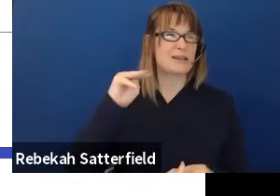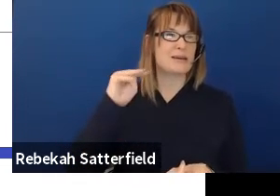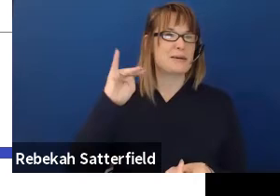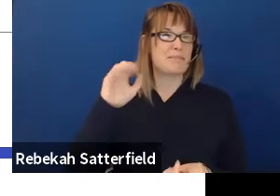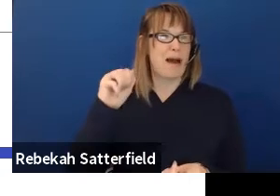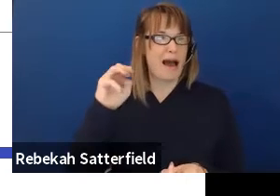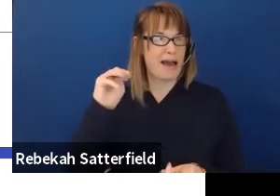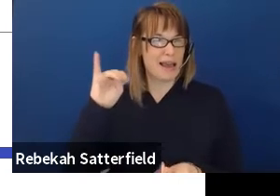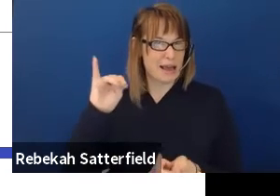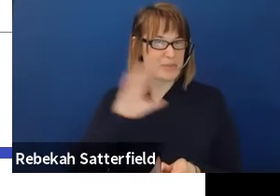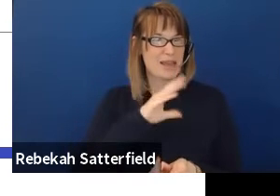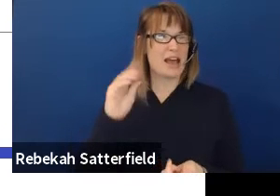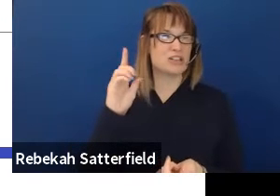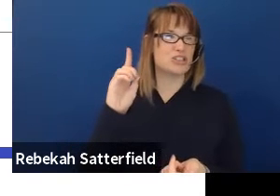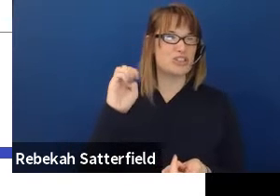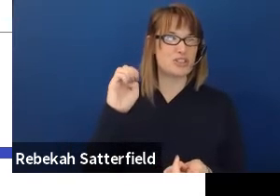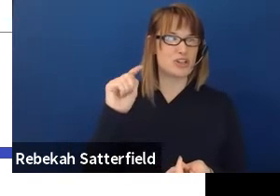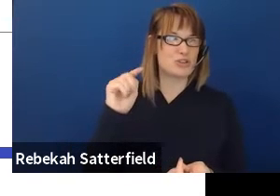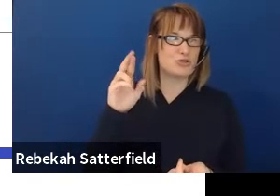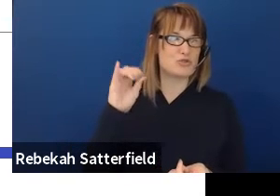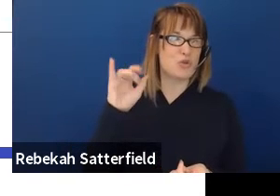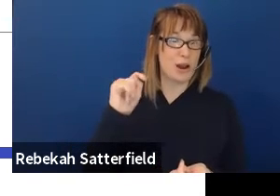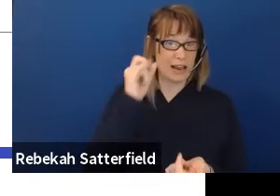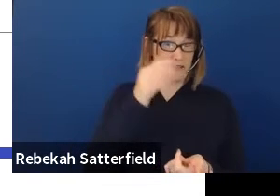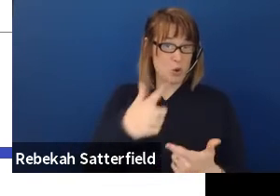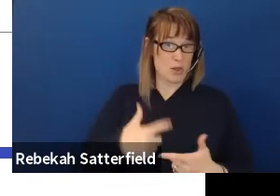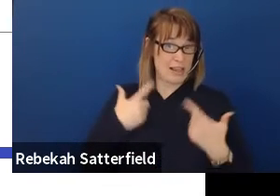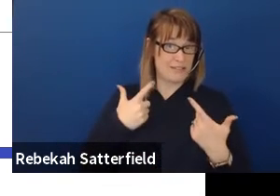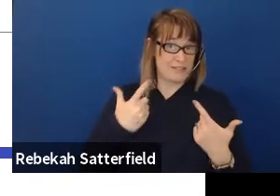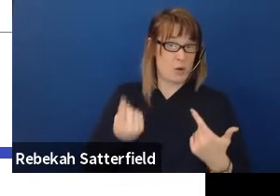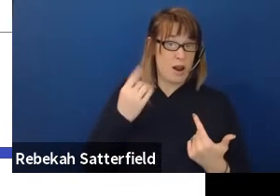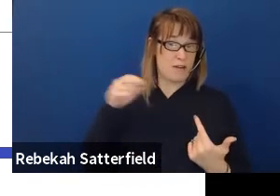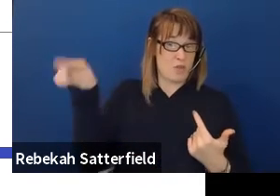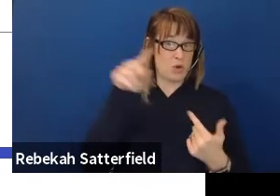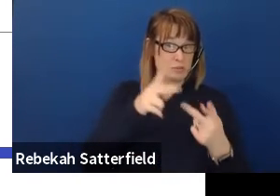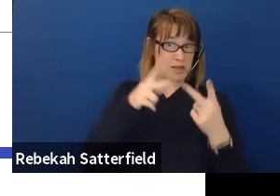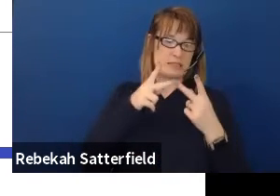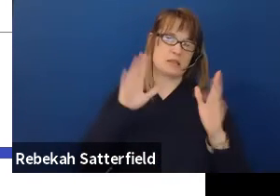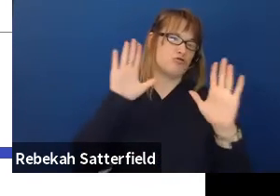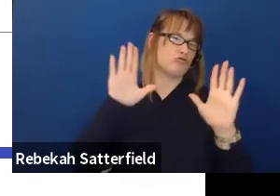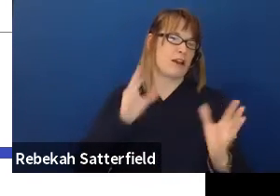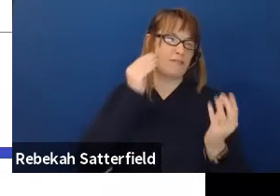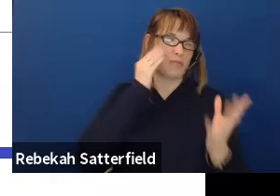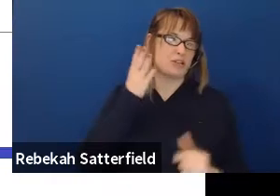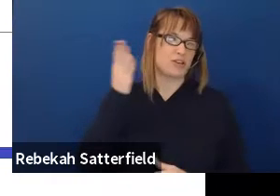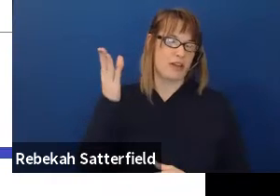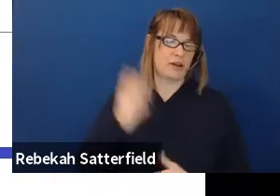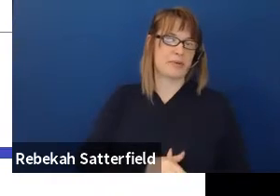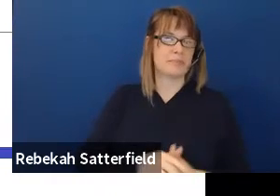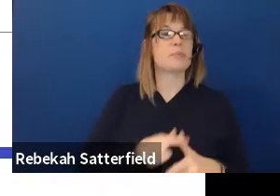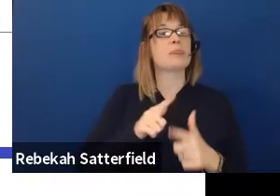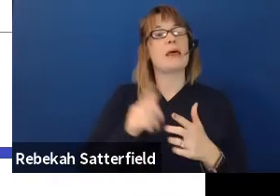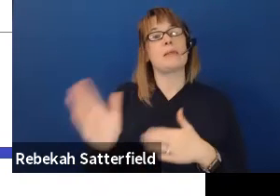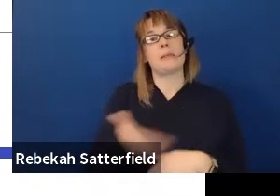if you happen to be located in one of those places, there's some great data there. Moving on to the next slide, we have an